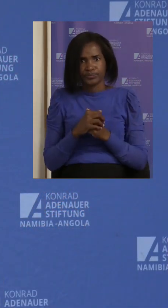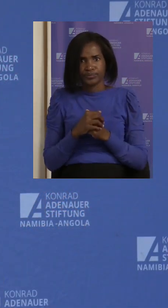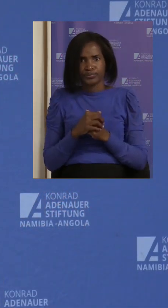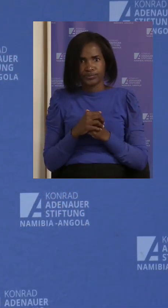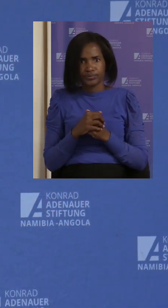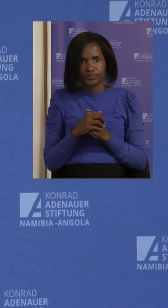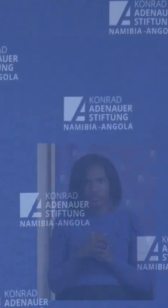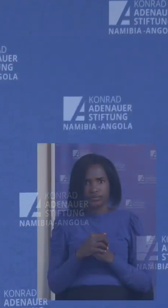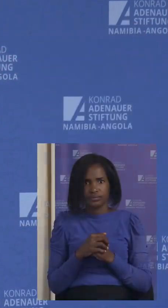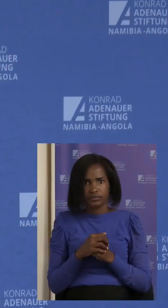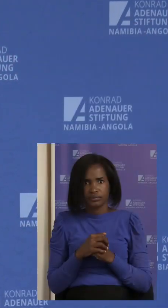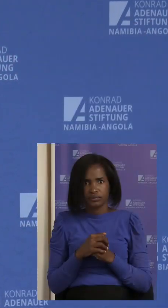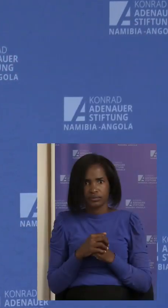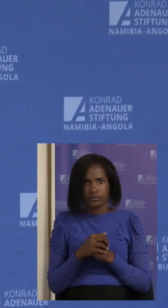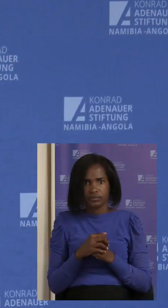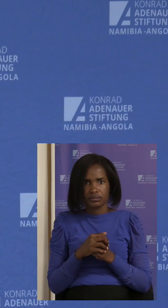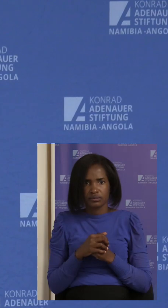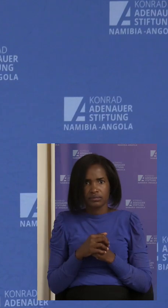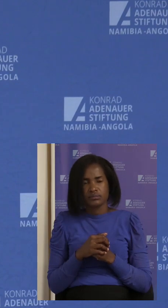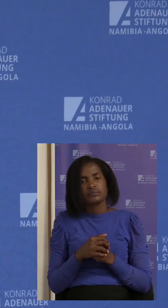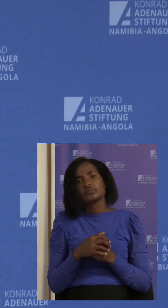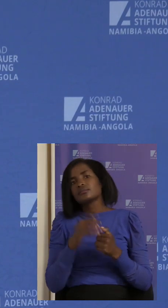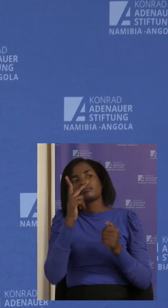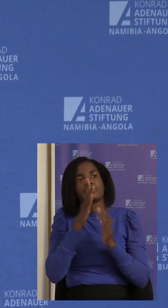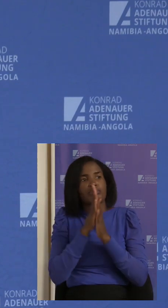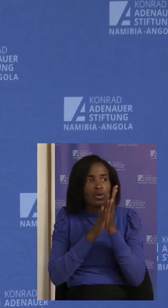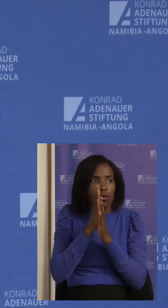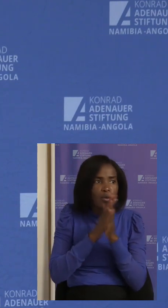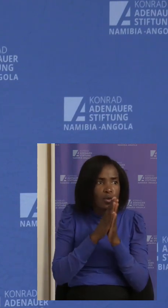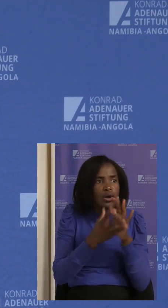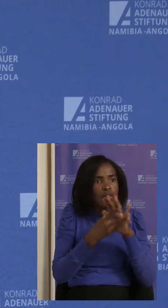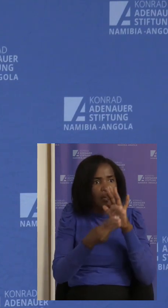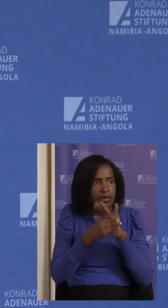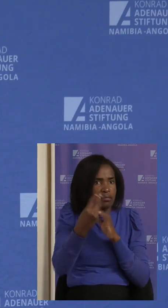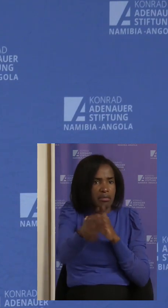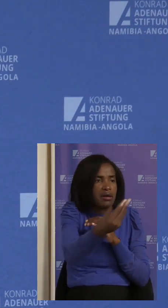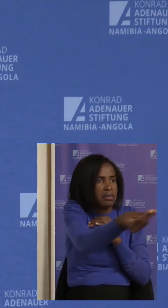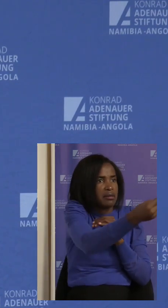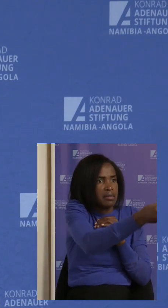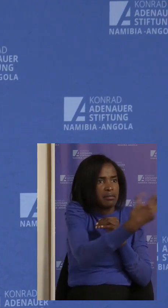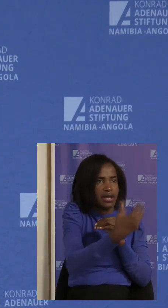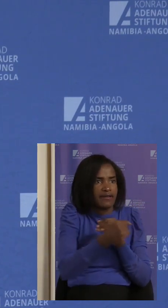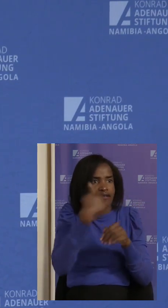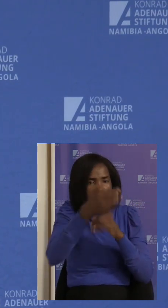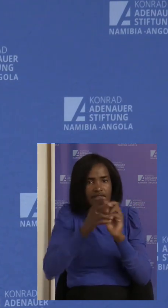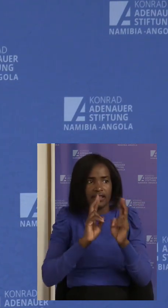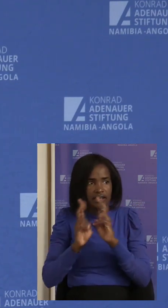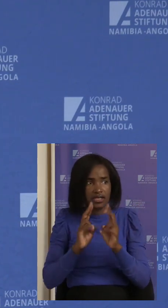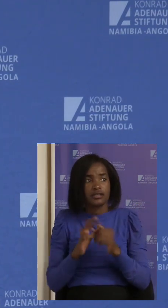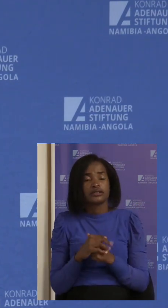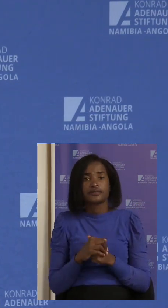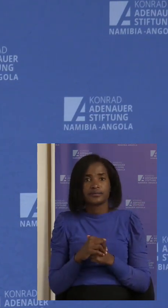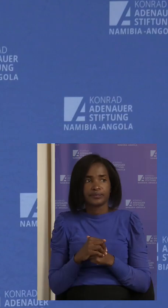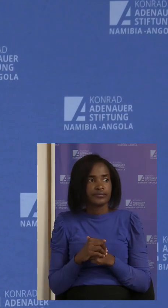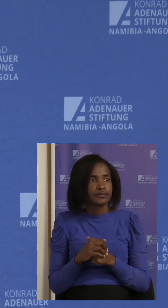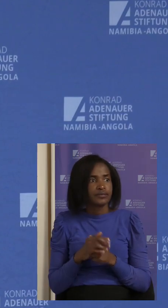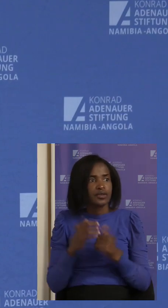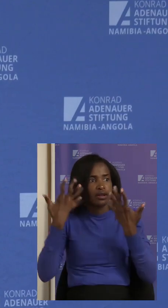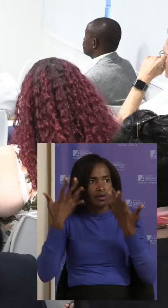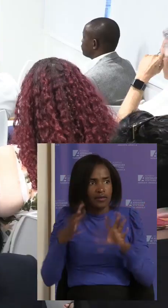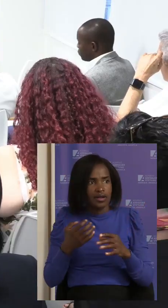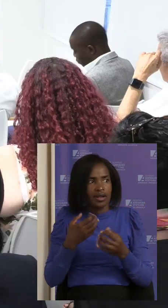That was his contributions, and for those that are also interested, we've made enough copies for you to take along as well after the discussions. So I hand over to my